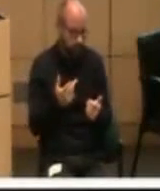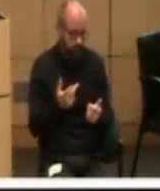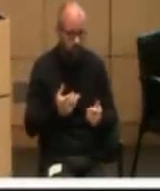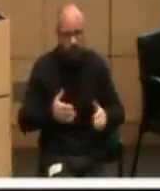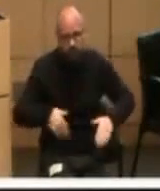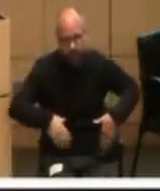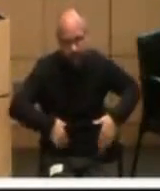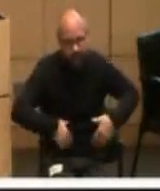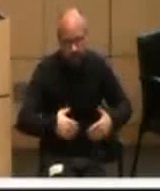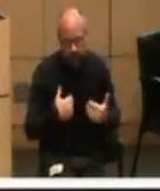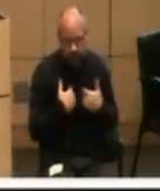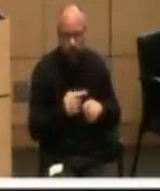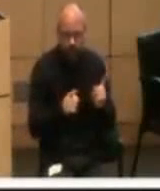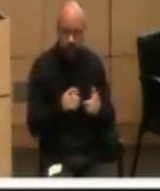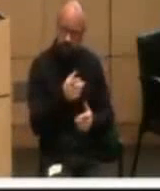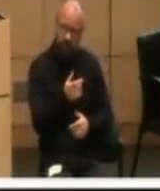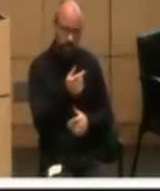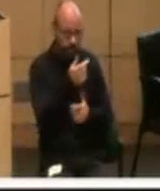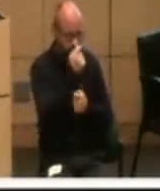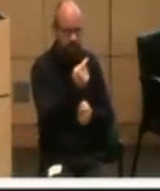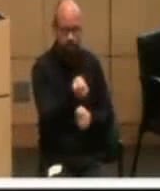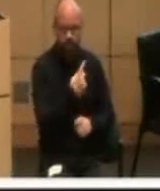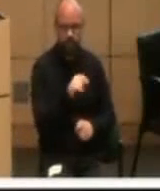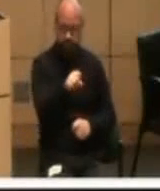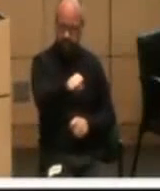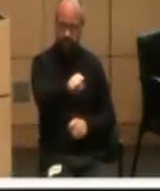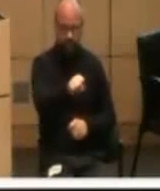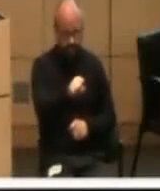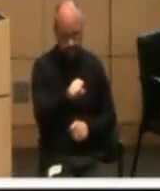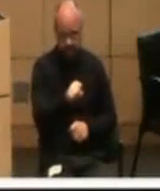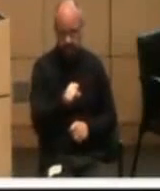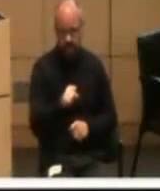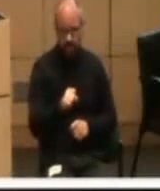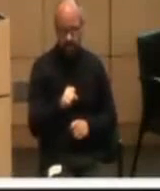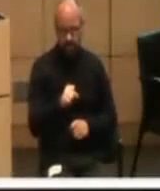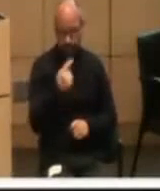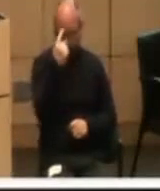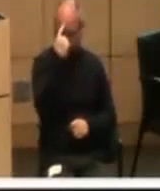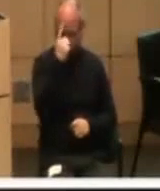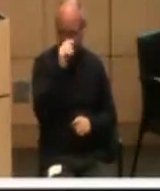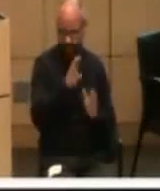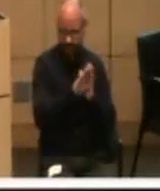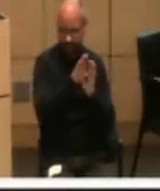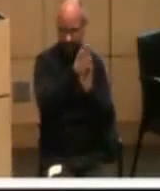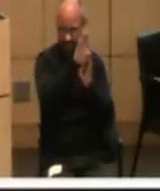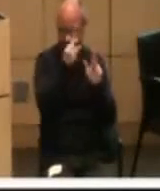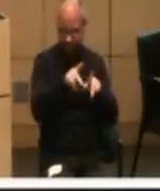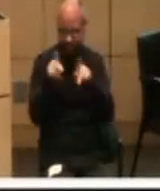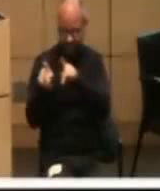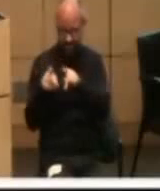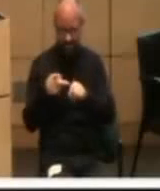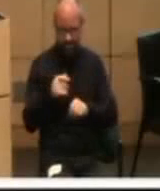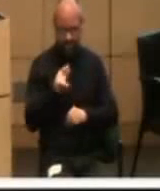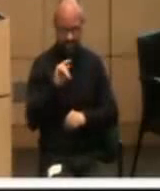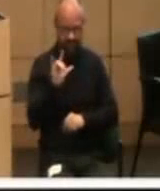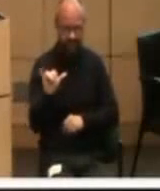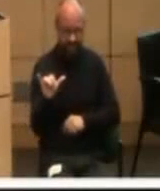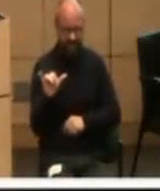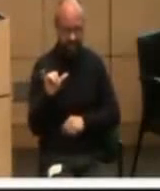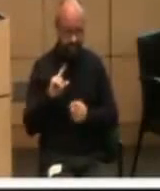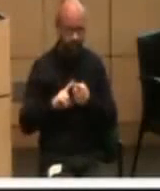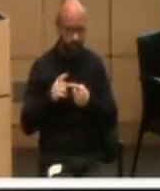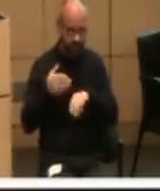But it's a very interesting question, and we have to assume that there is some plasticity, that what kids can do